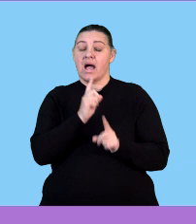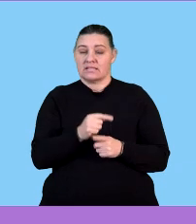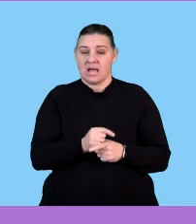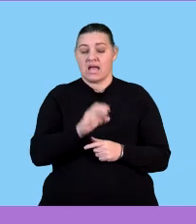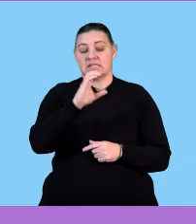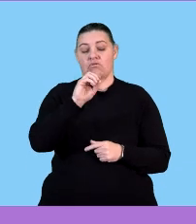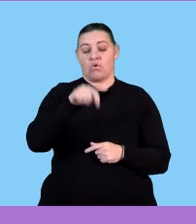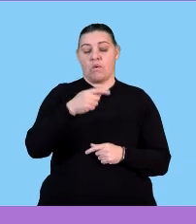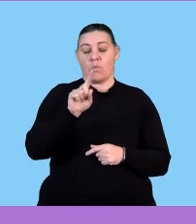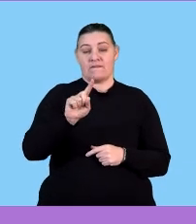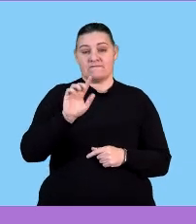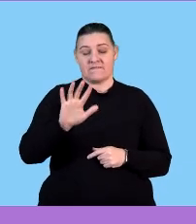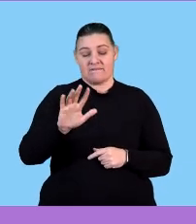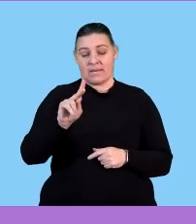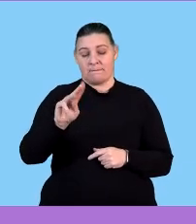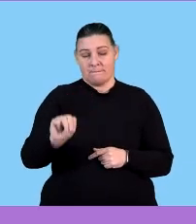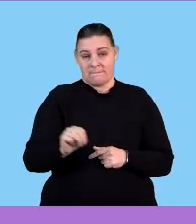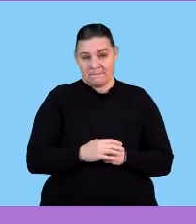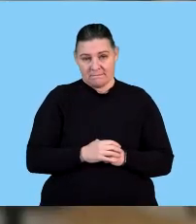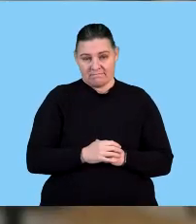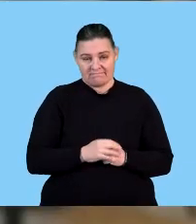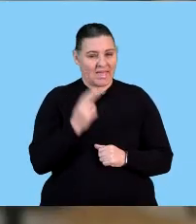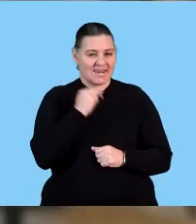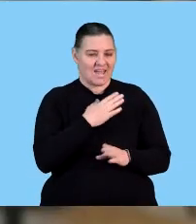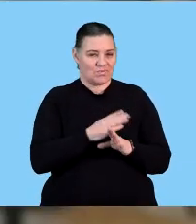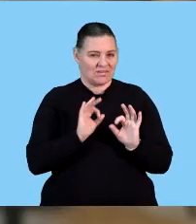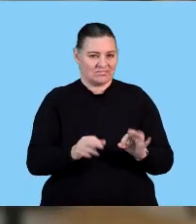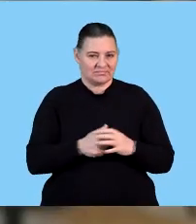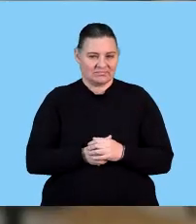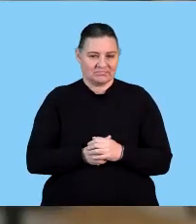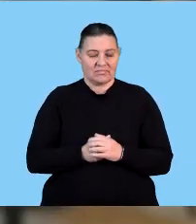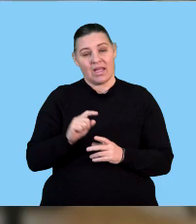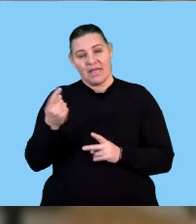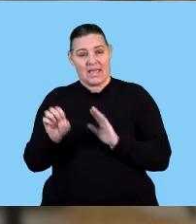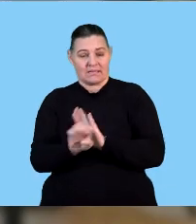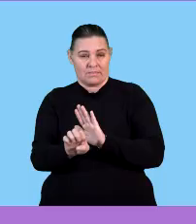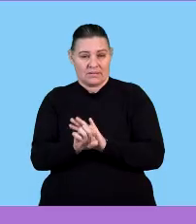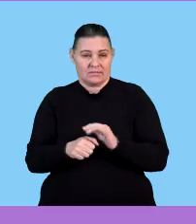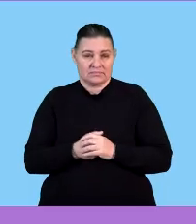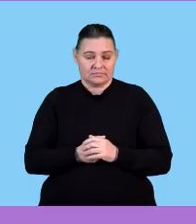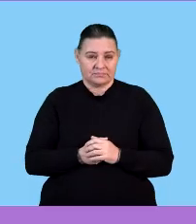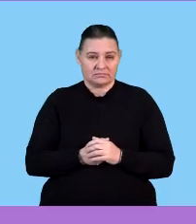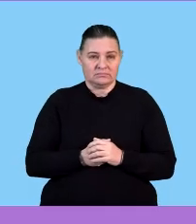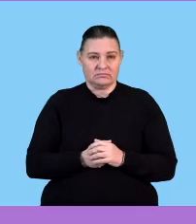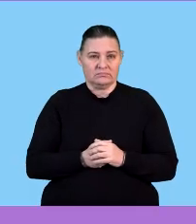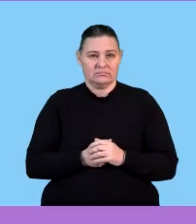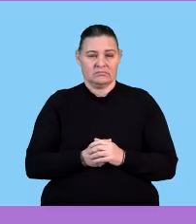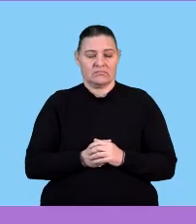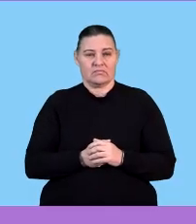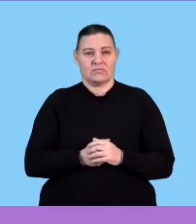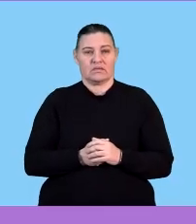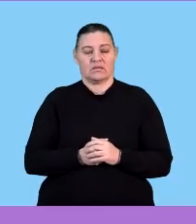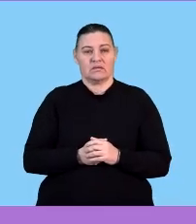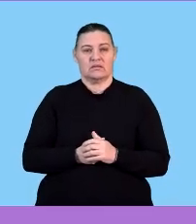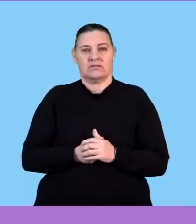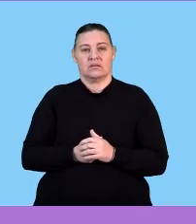answer, 0.15 kilometers. Nice work. Let's try another example. So if I look